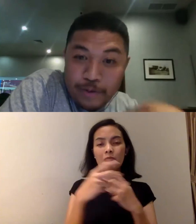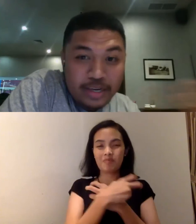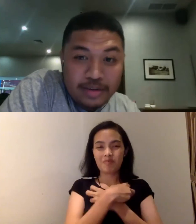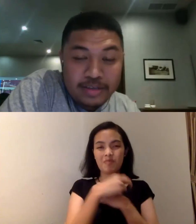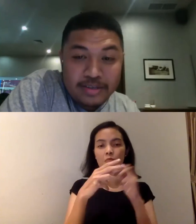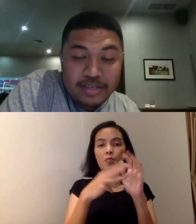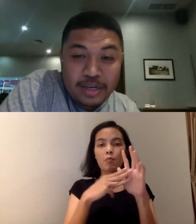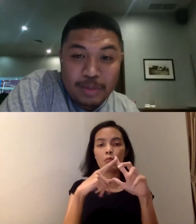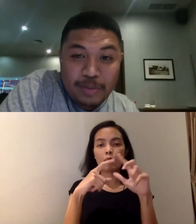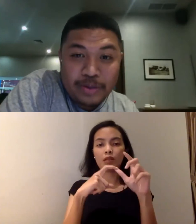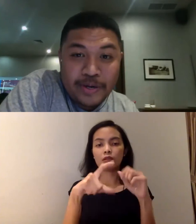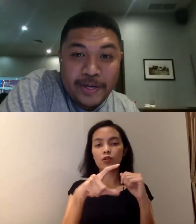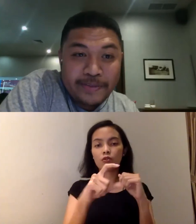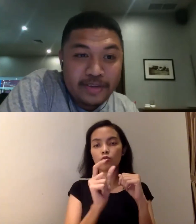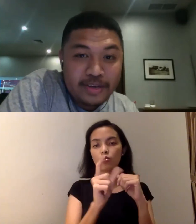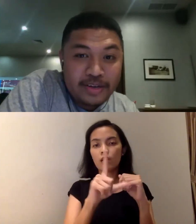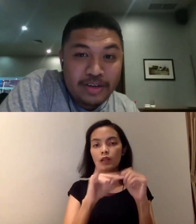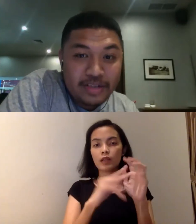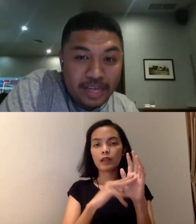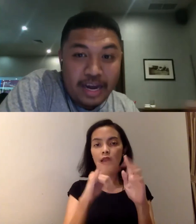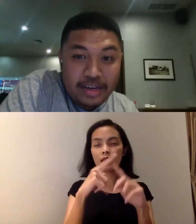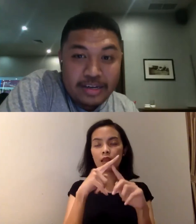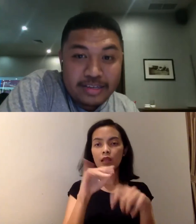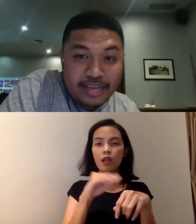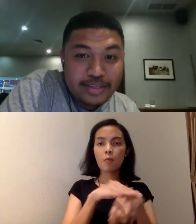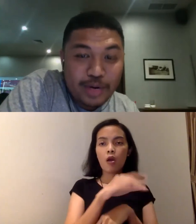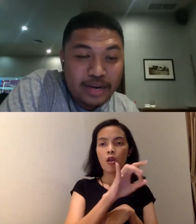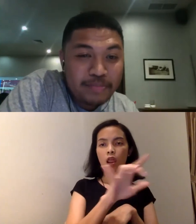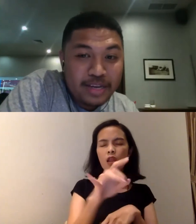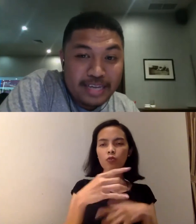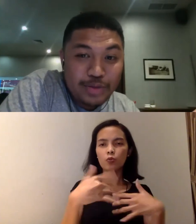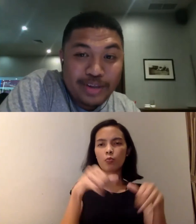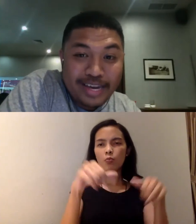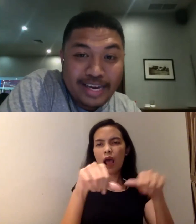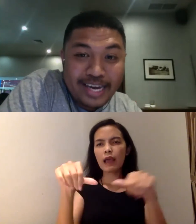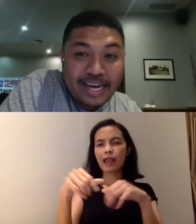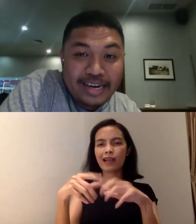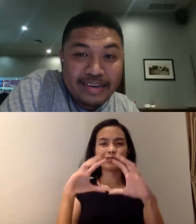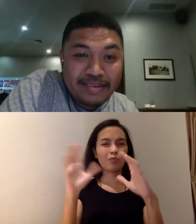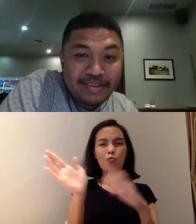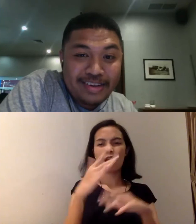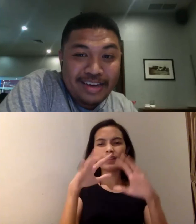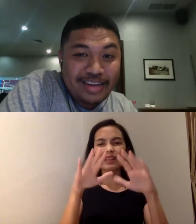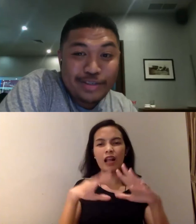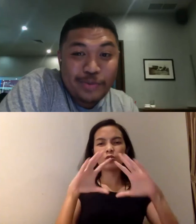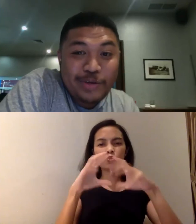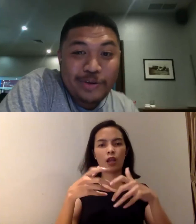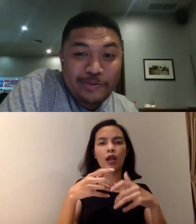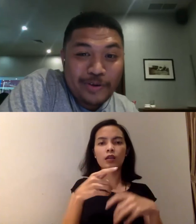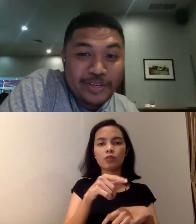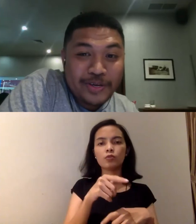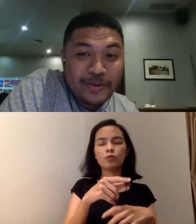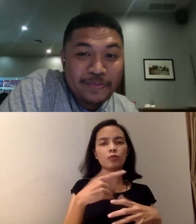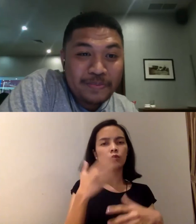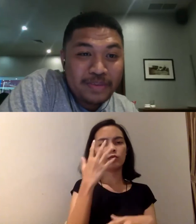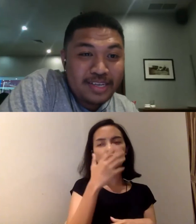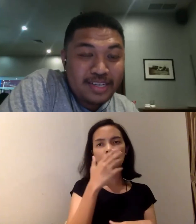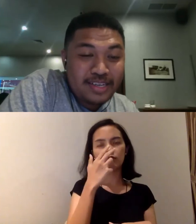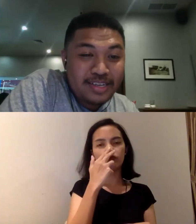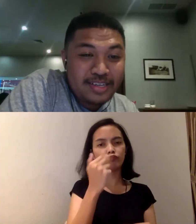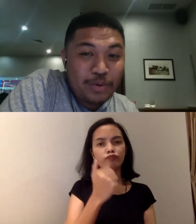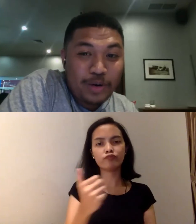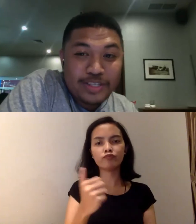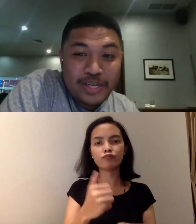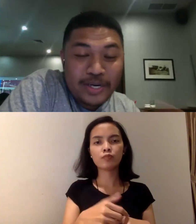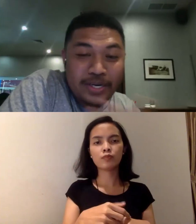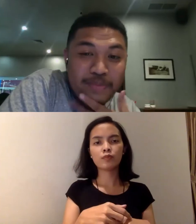every single people on earth. Not that's what they get, and it's so beautiful.